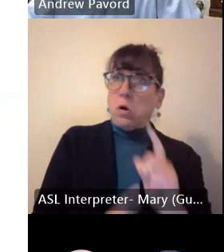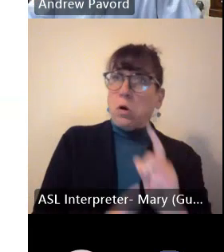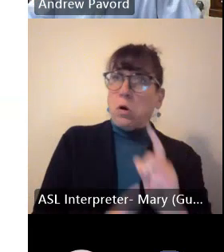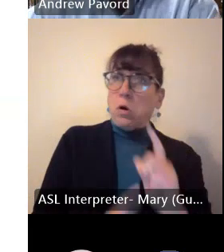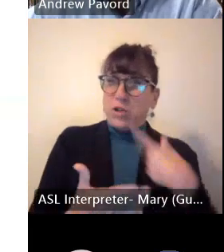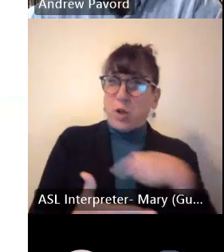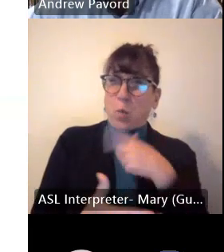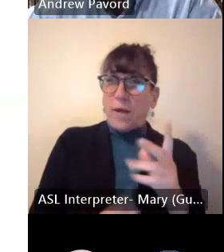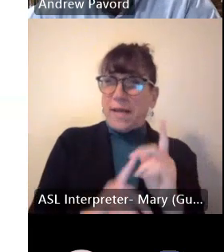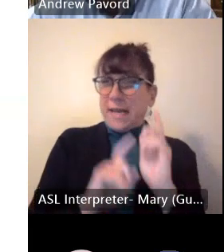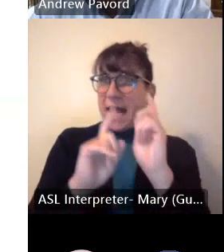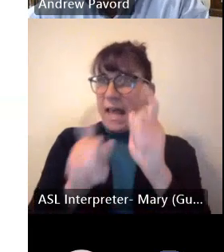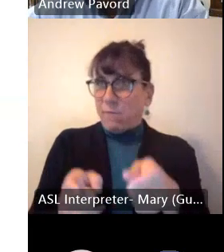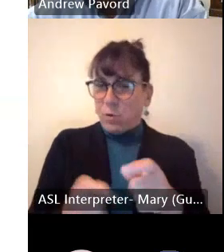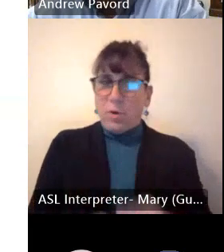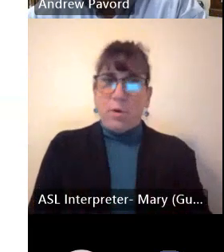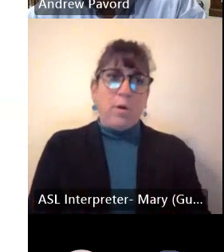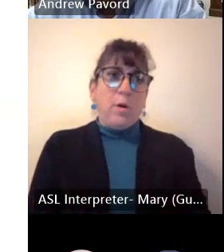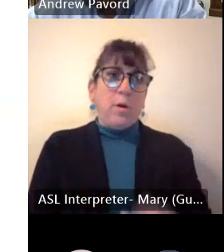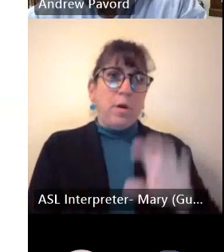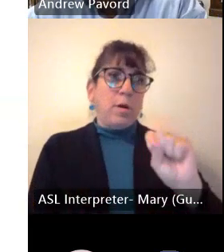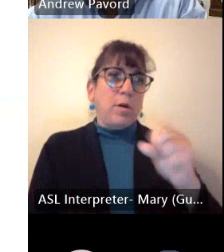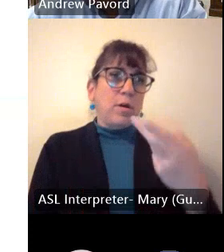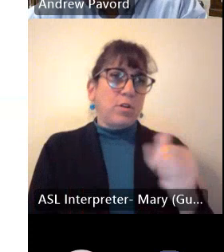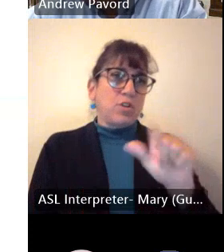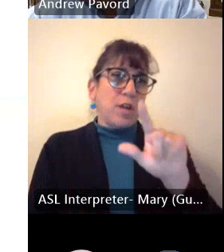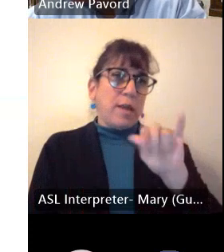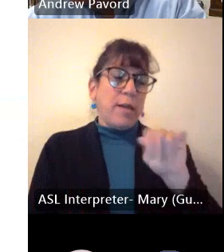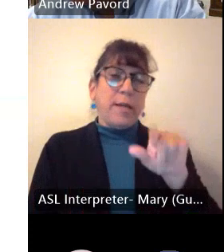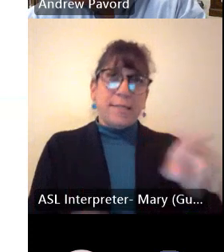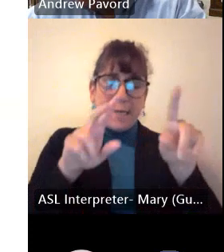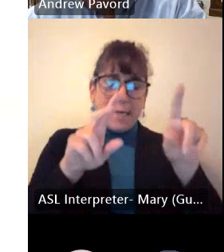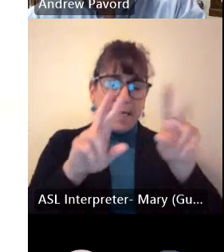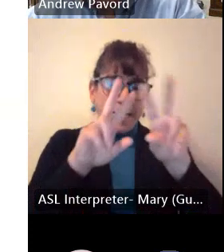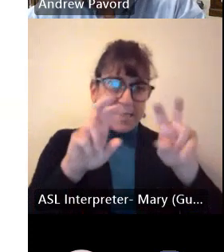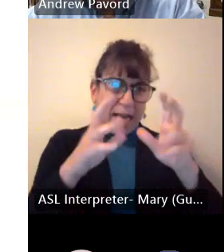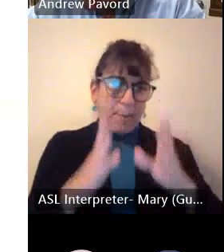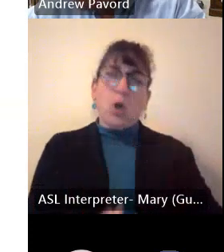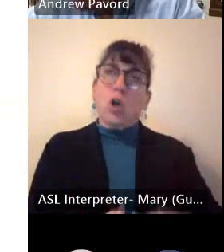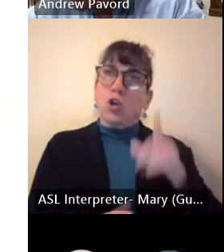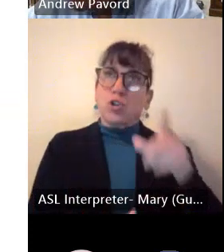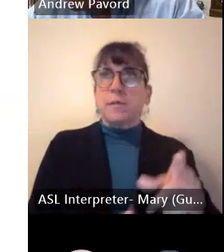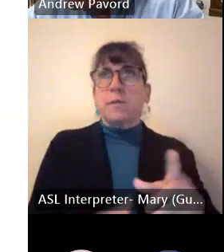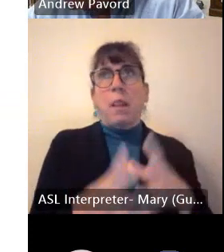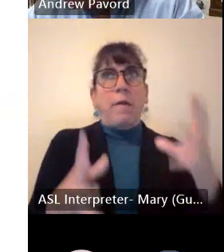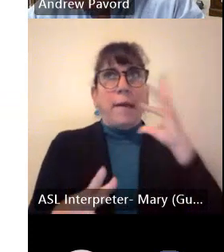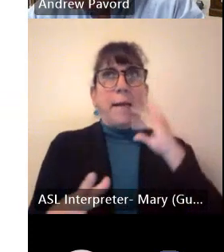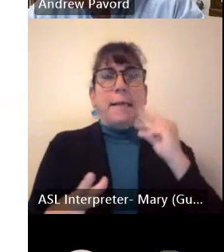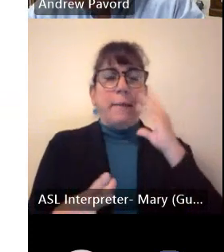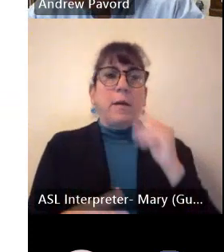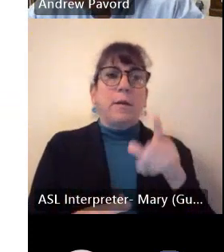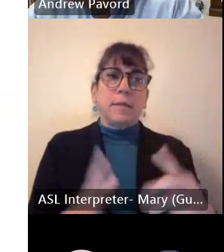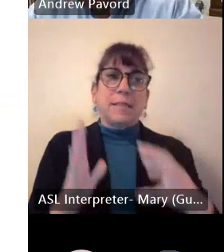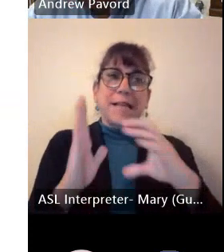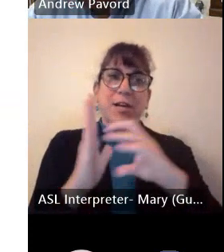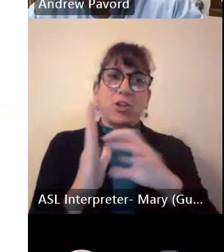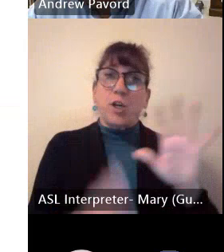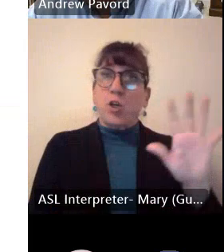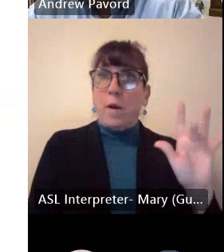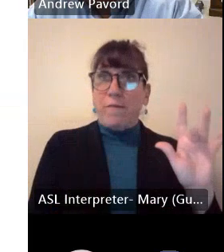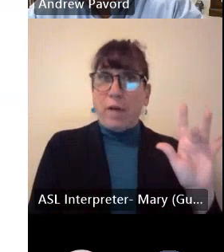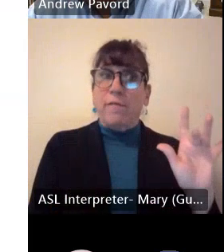So Shalini, as an examiner, you have a lot of experience with this. So what I'd add about section 25